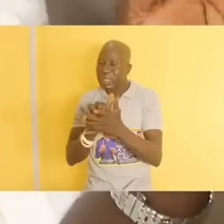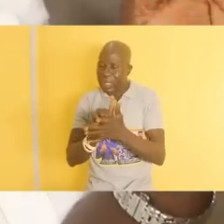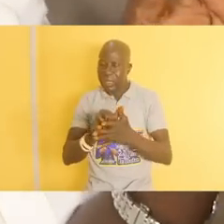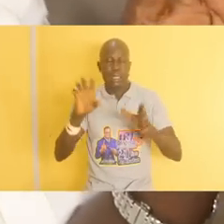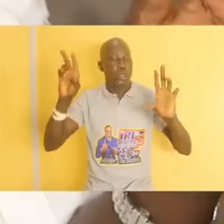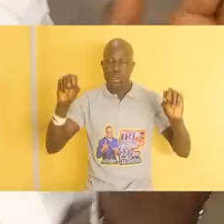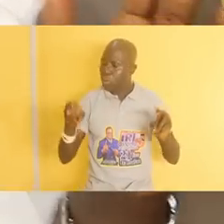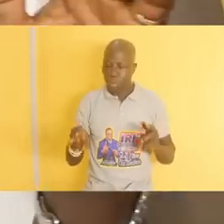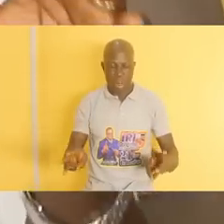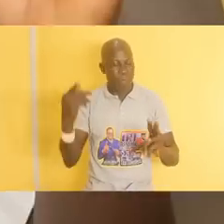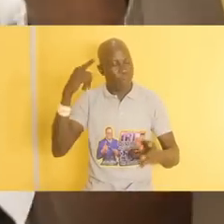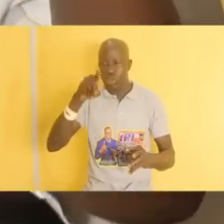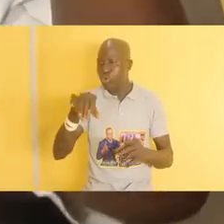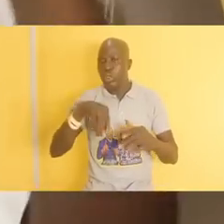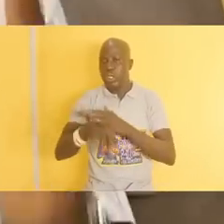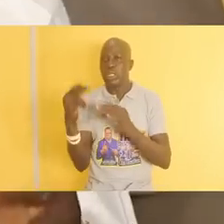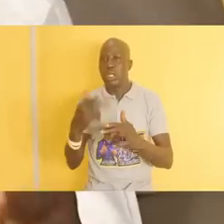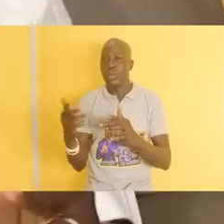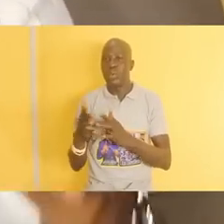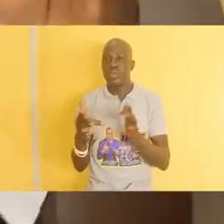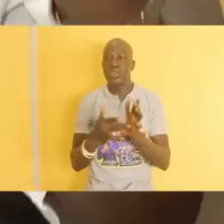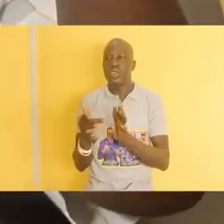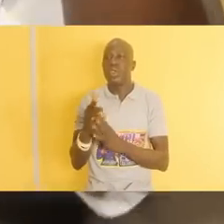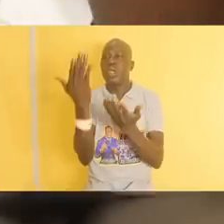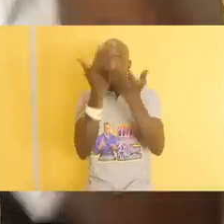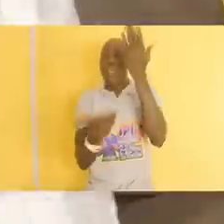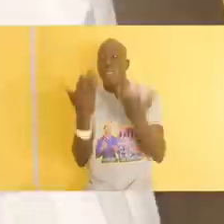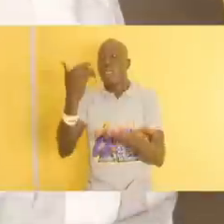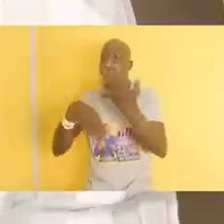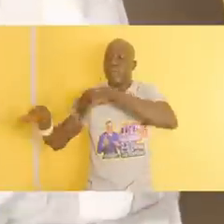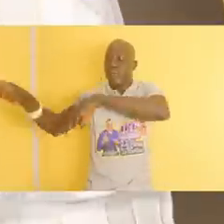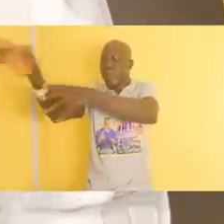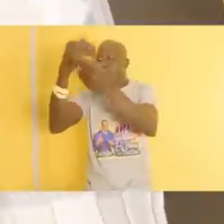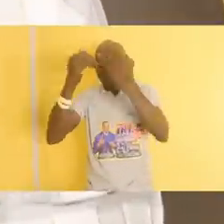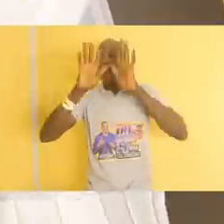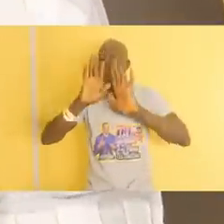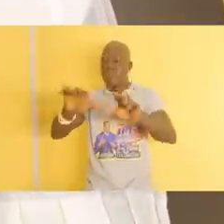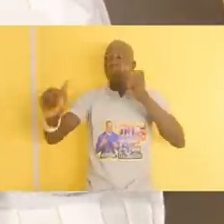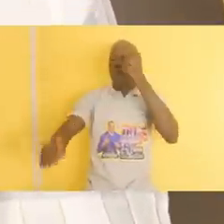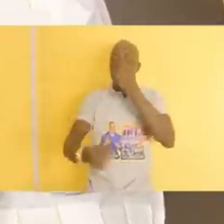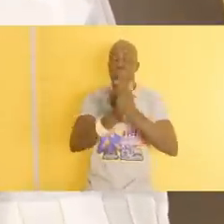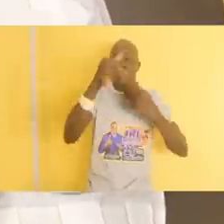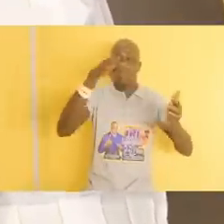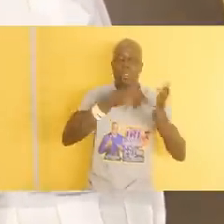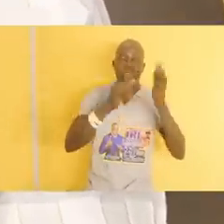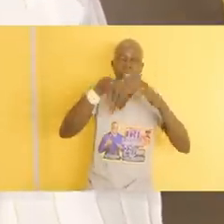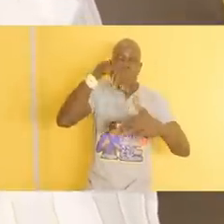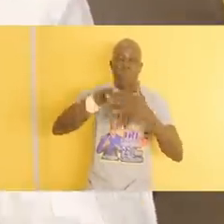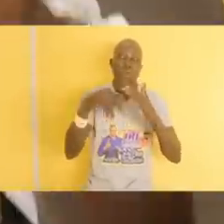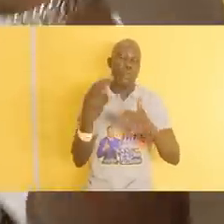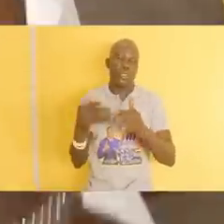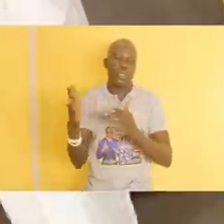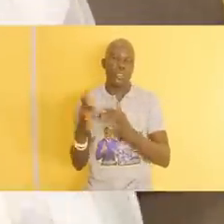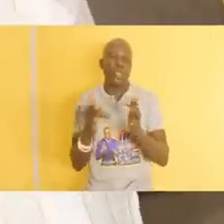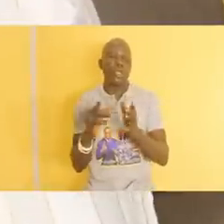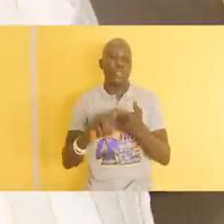said, there is no way for you. Yes. In the name of Jesus. Oh, hey. We destroy them. In the name